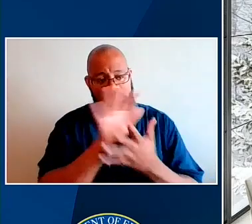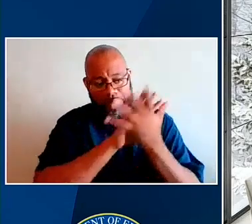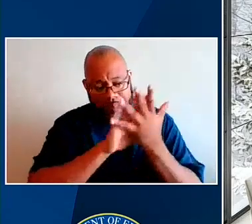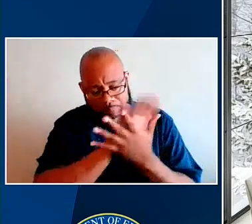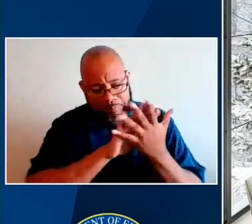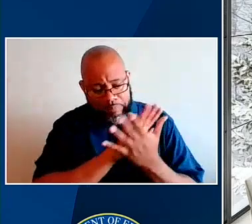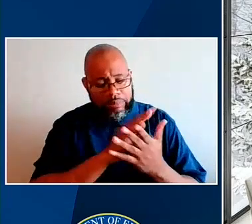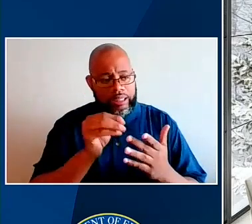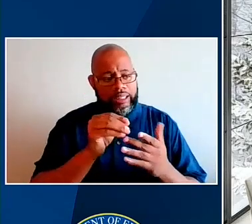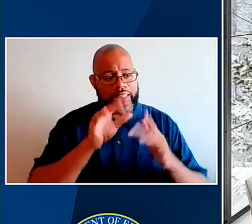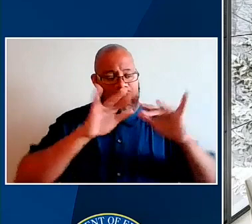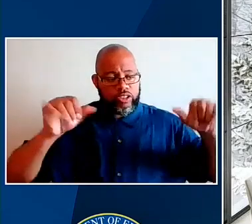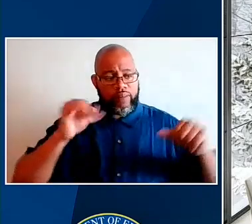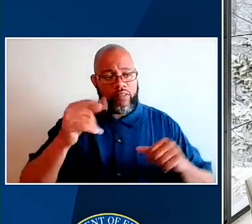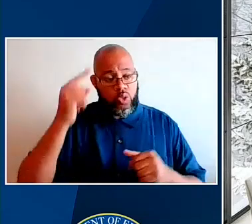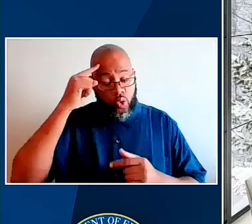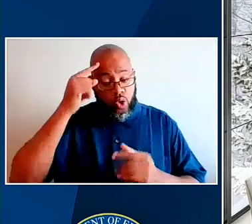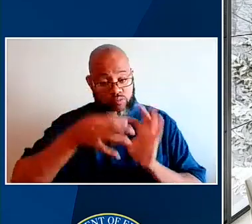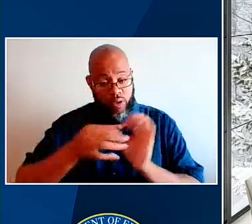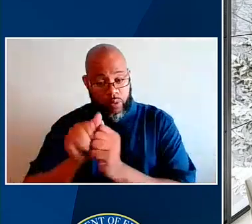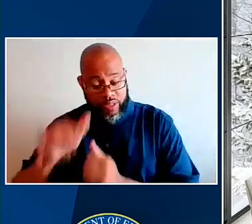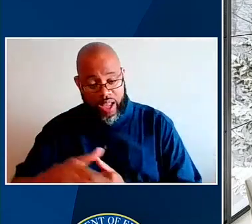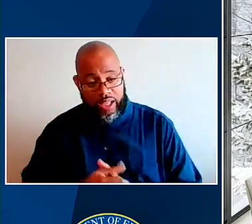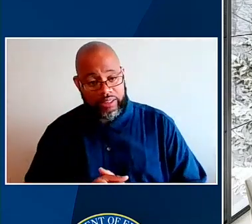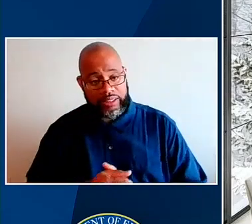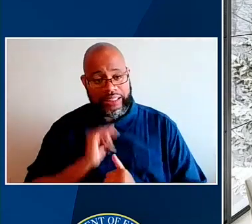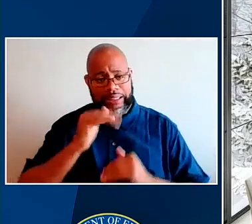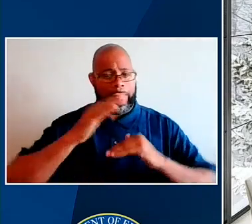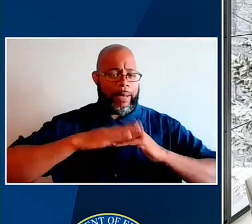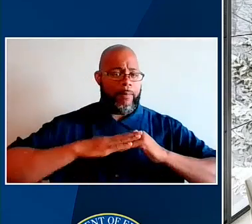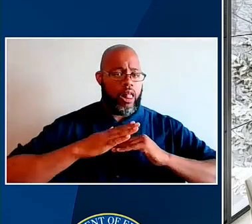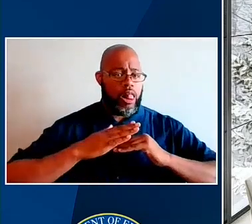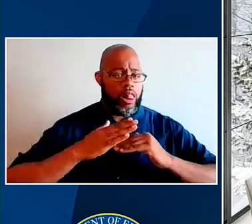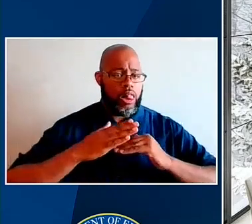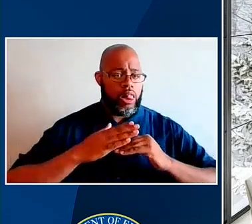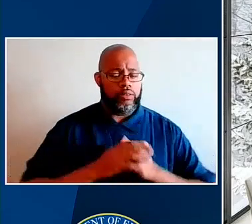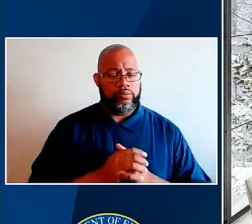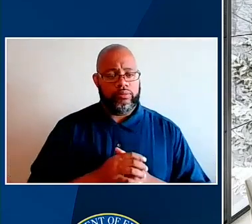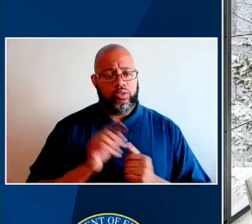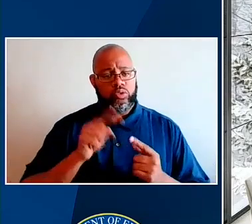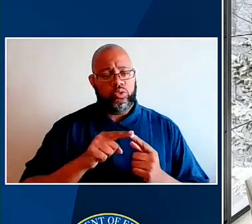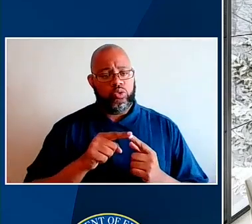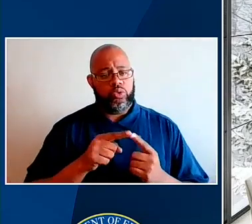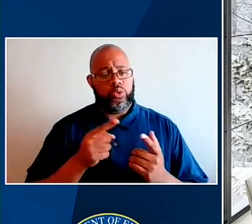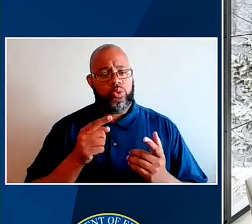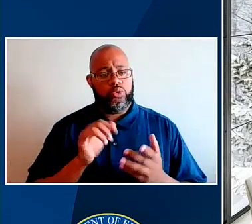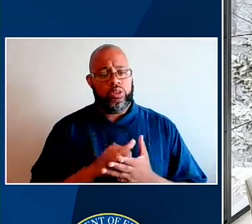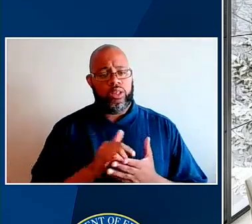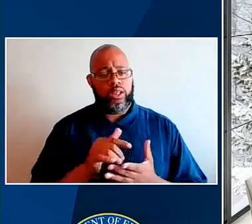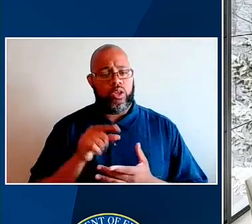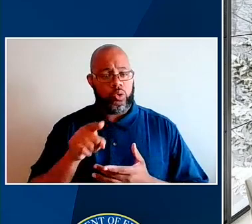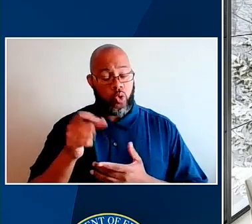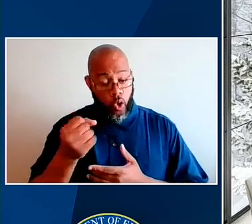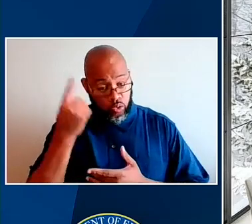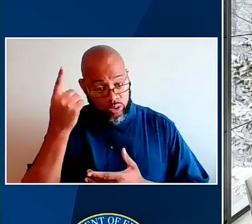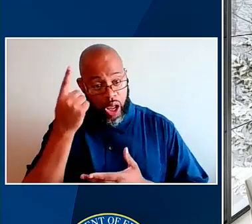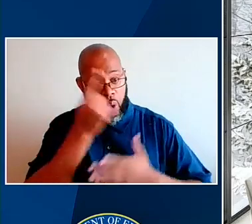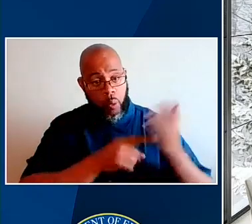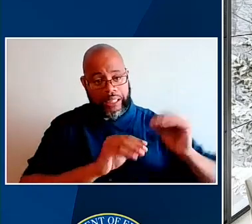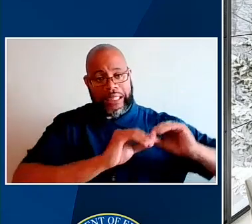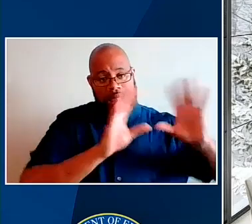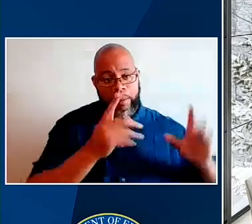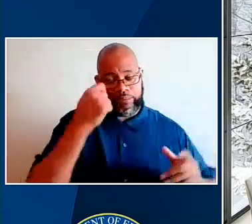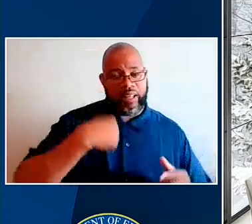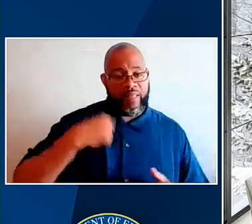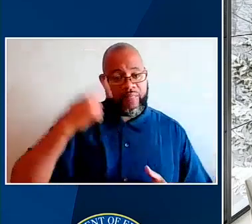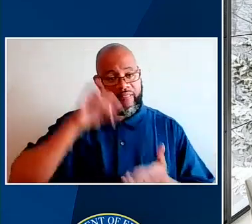and the diversity of thought around this is minimal or minuscule, to the point where you understand what is clear? Because I